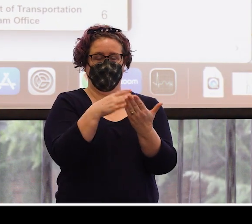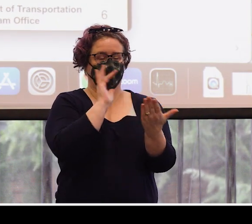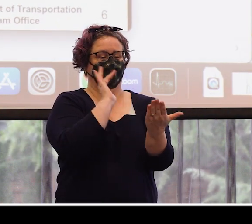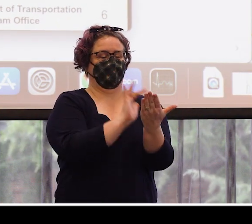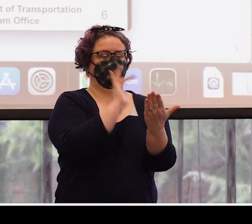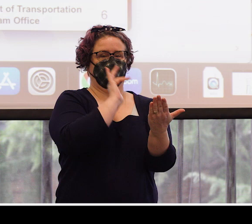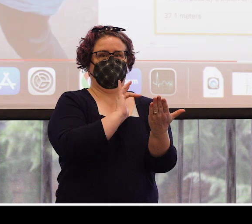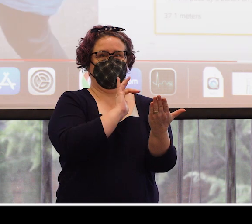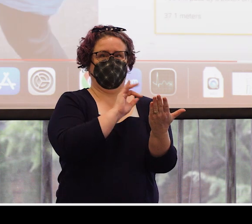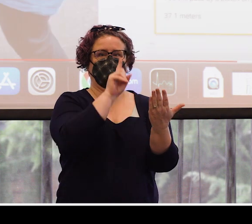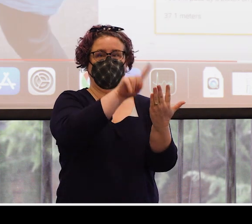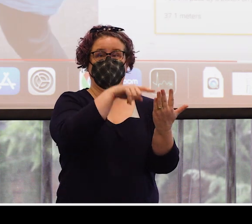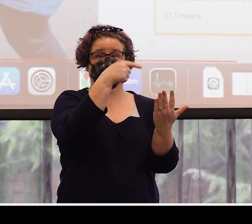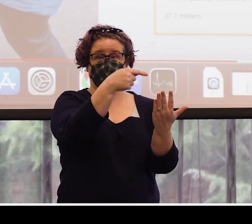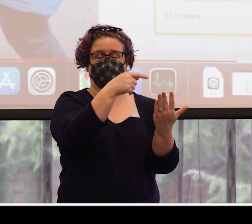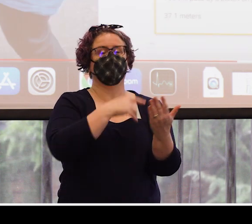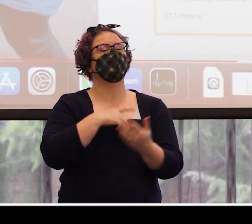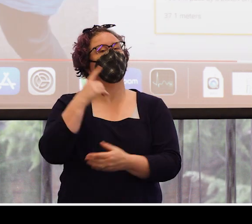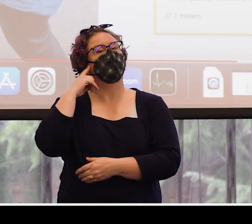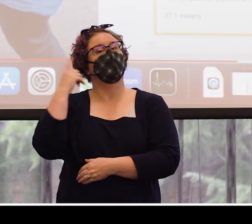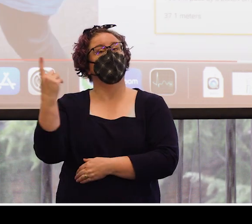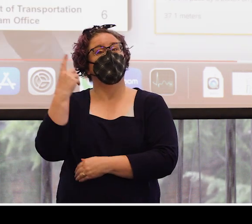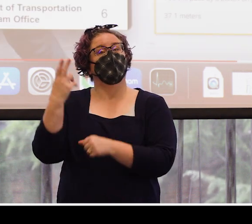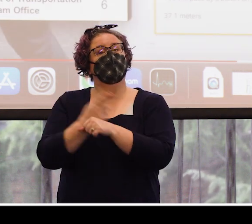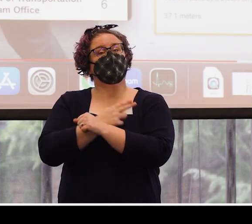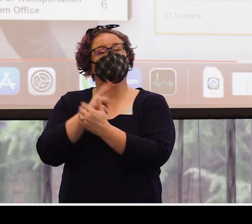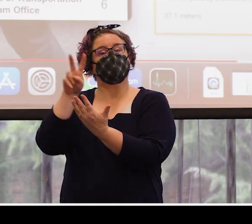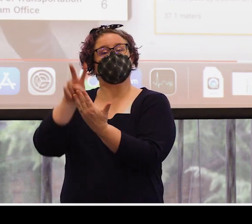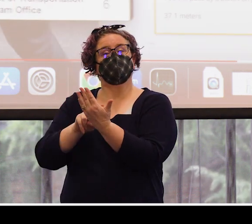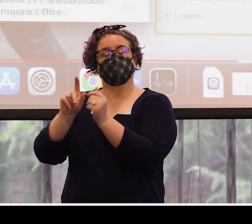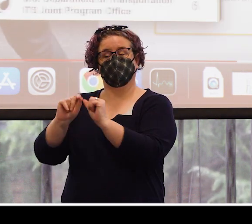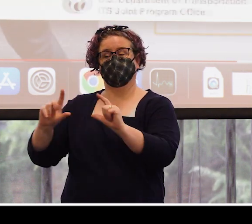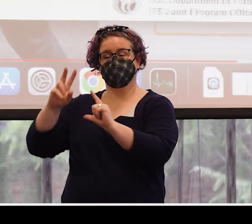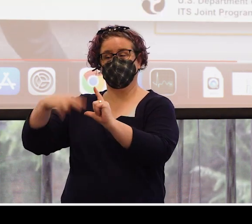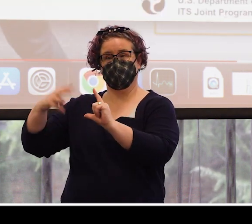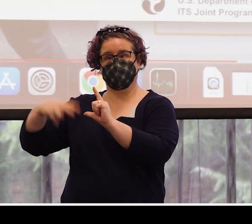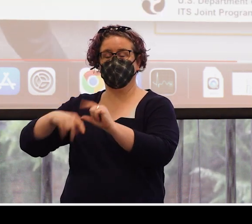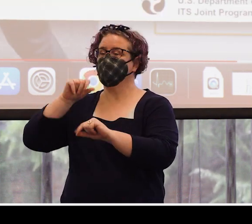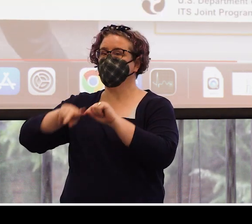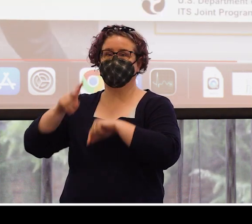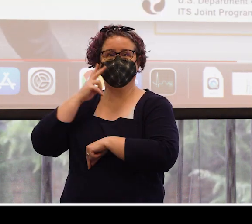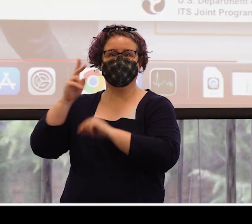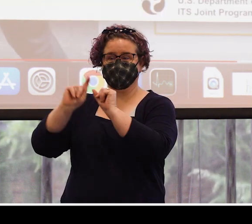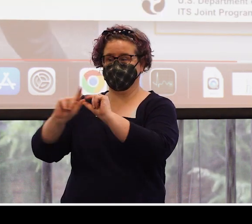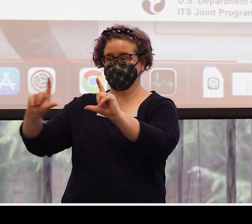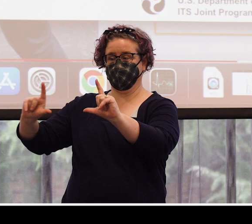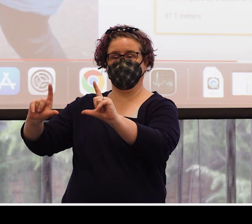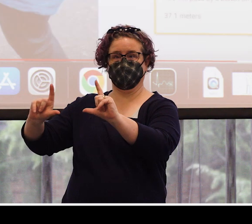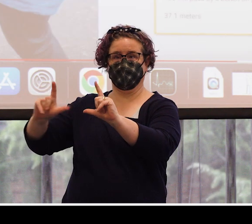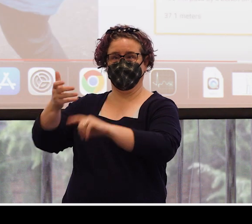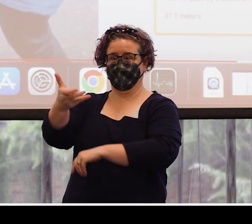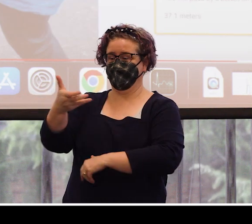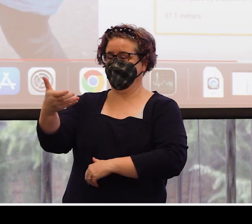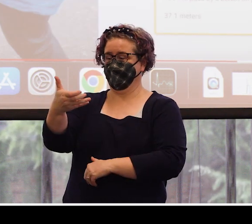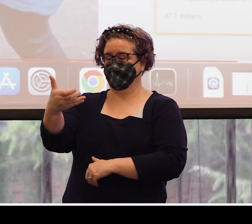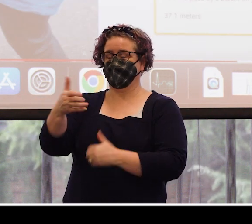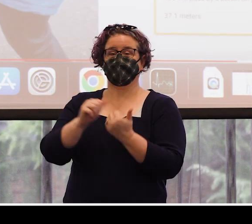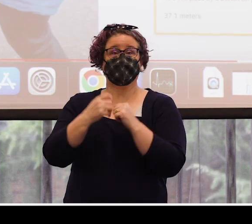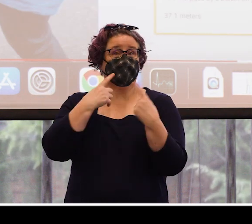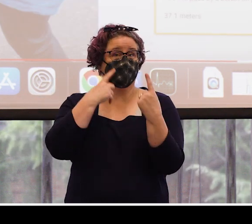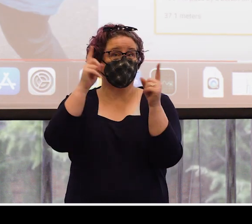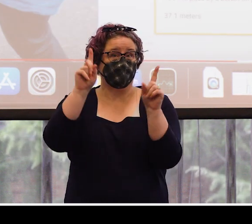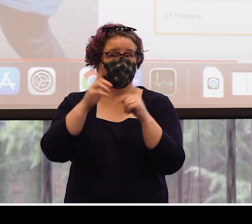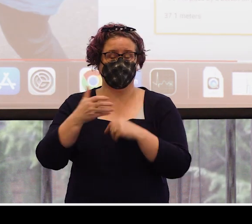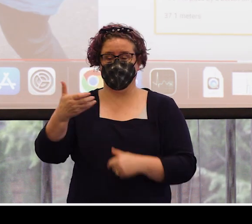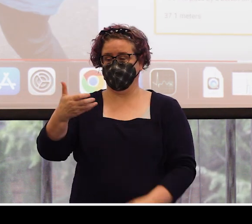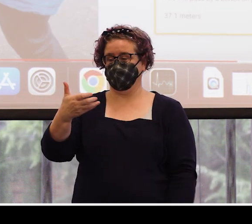on it to activate. But for somebody who's using a screen reader and somebody who cannot see the screen, how it works is